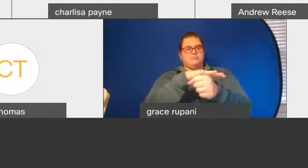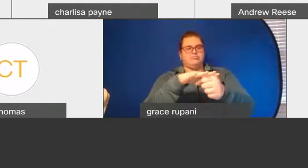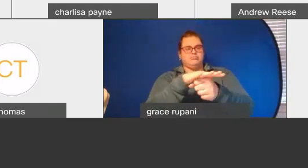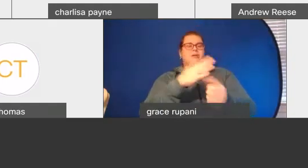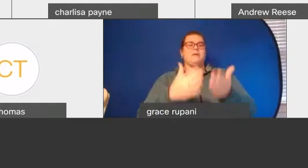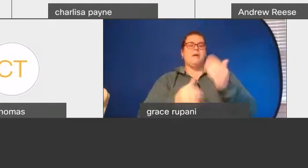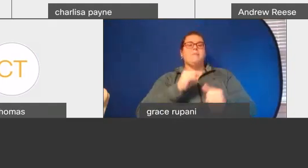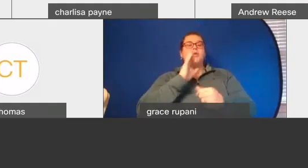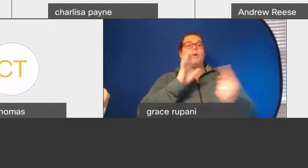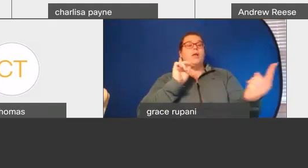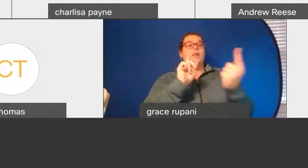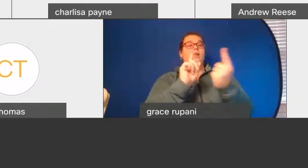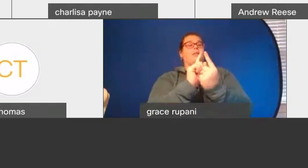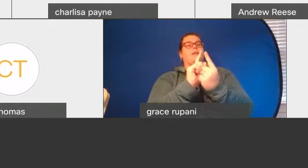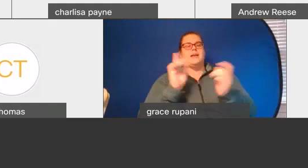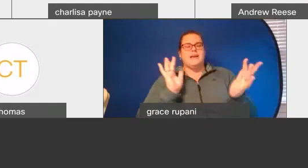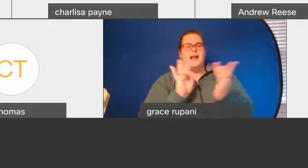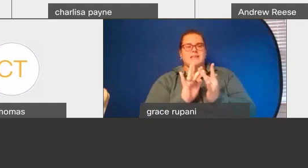a person that you are serving.